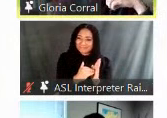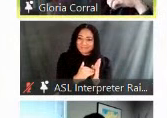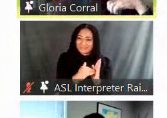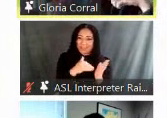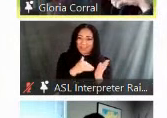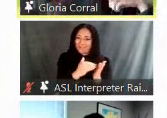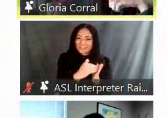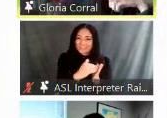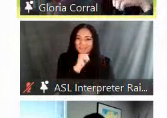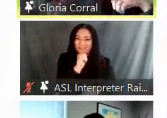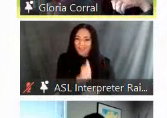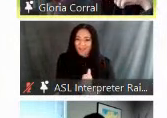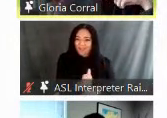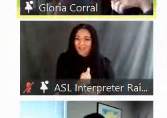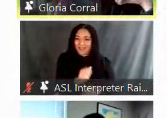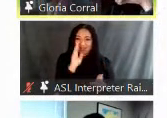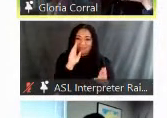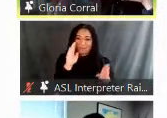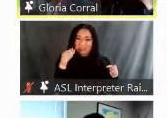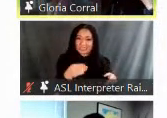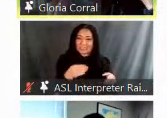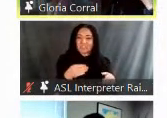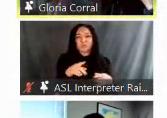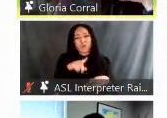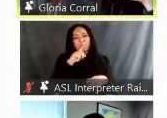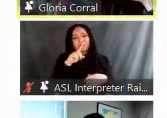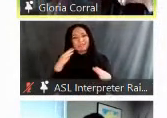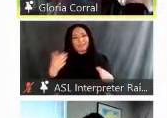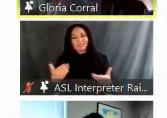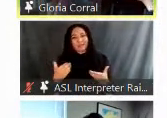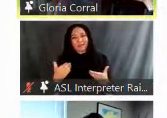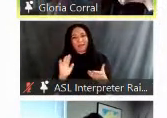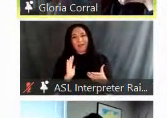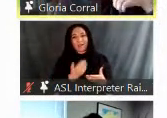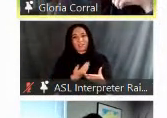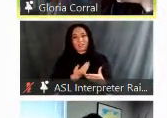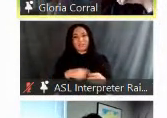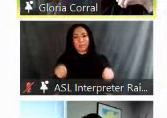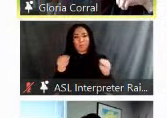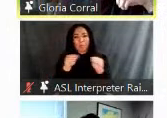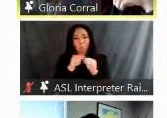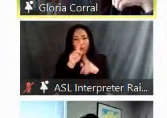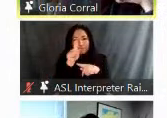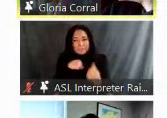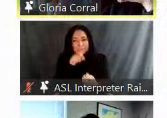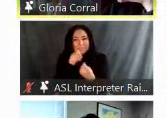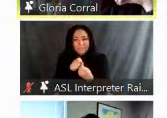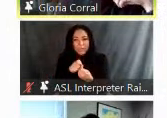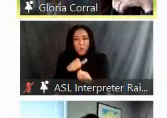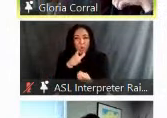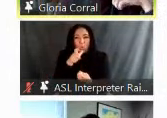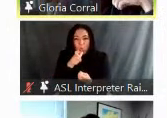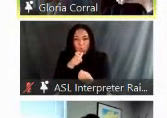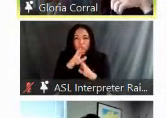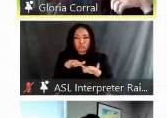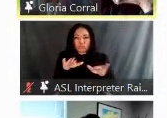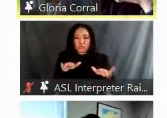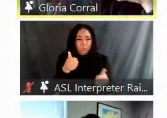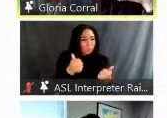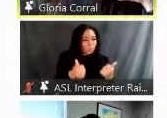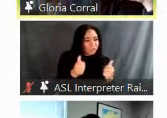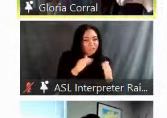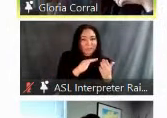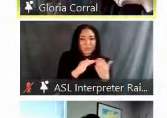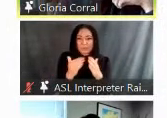And so I really invite us to be laser focused on whose children and which community